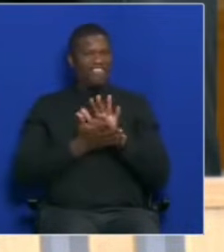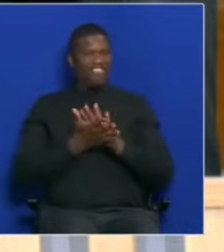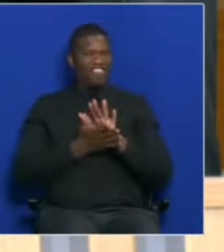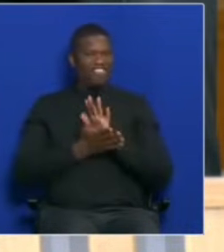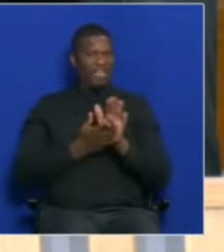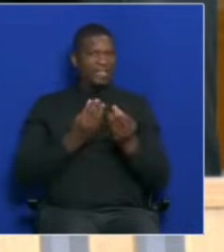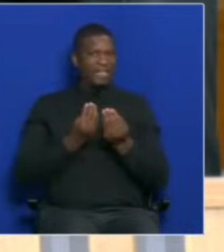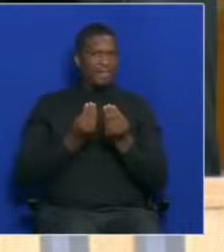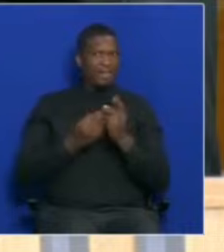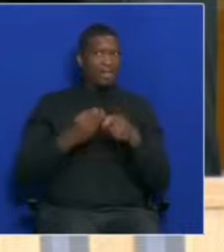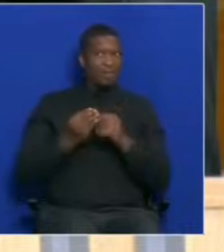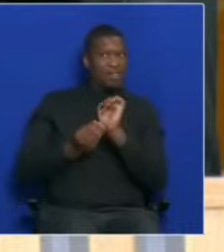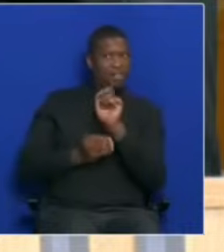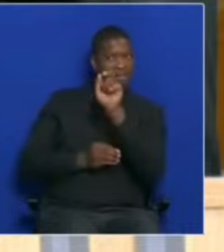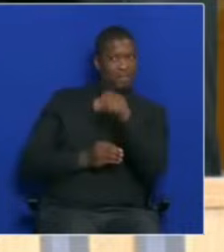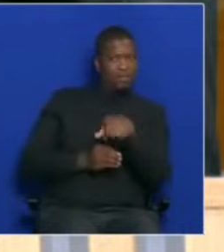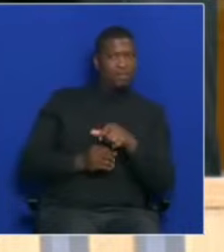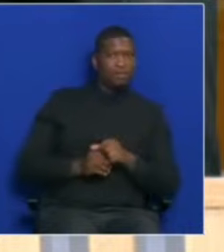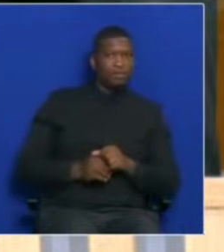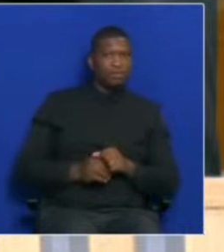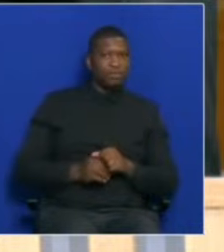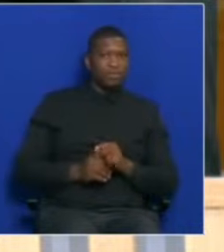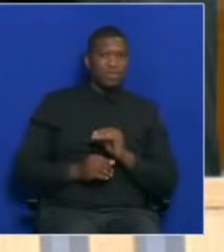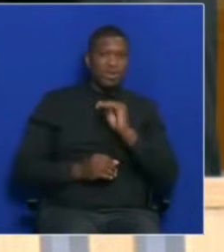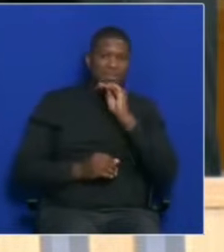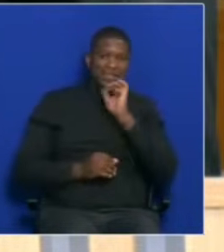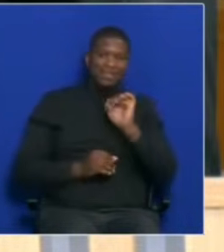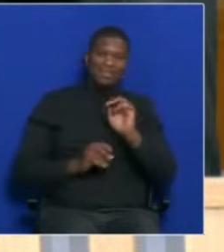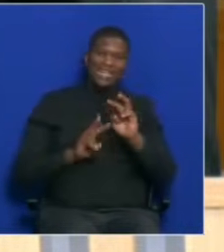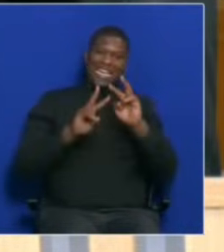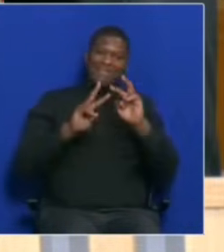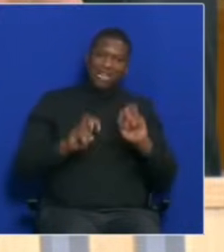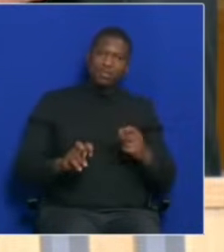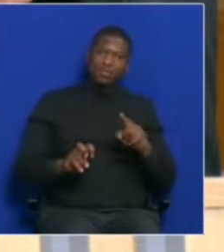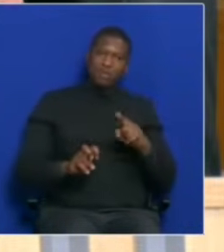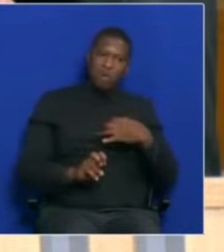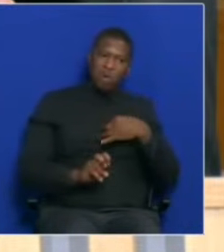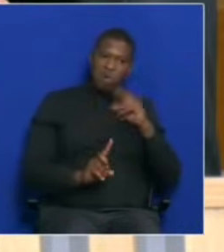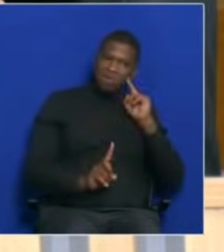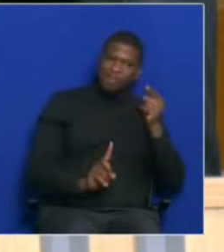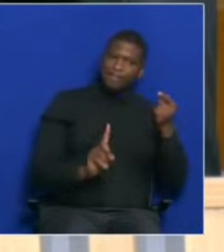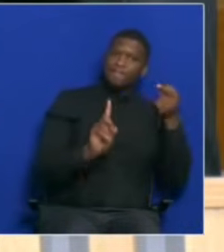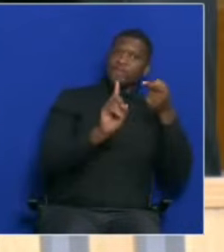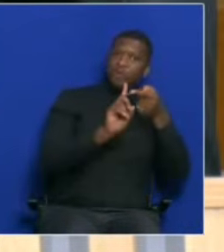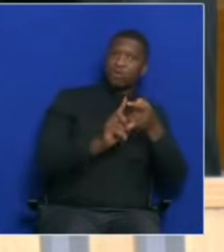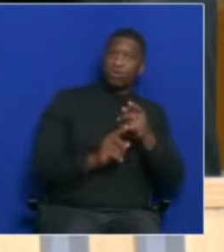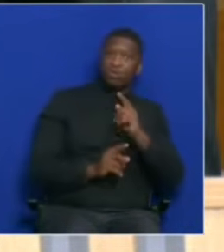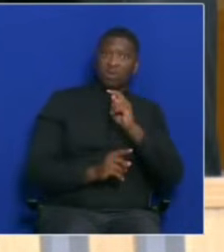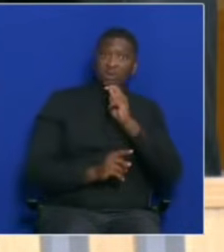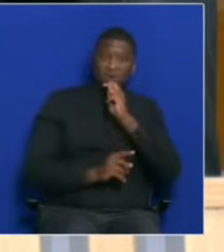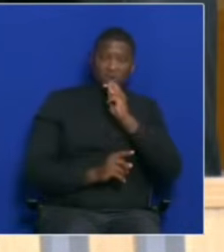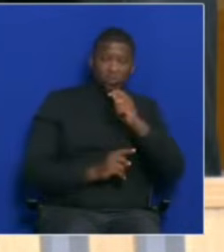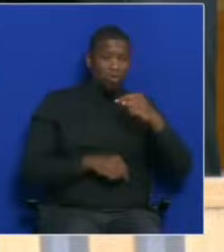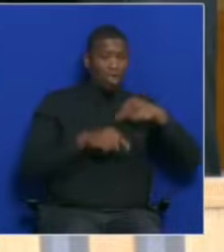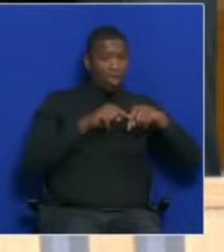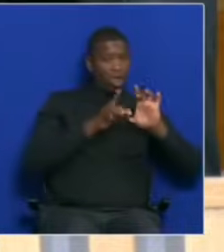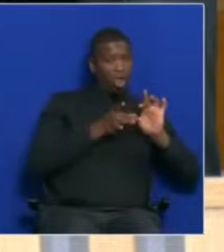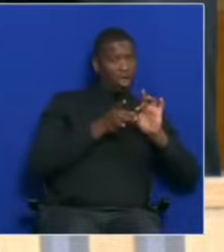in fact an investigation for ulterior purposes, not for the original purpose of the